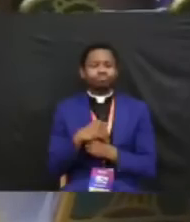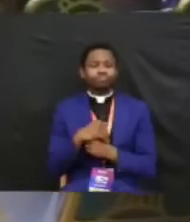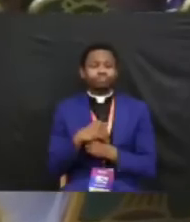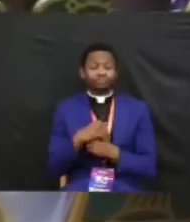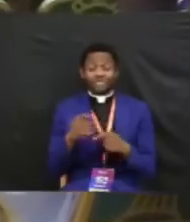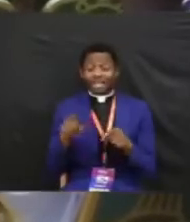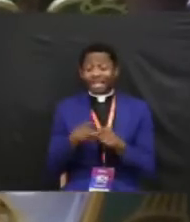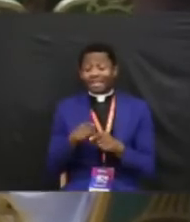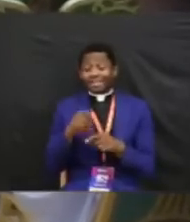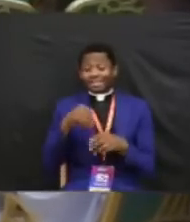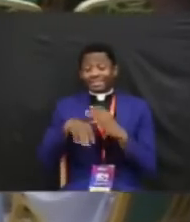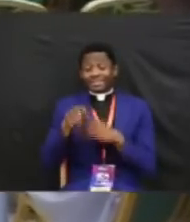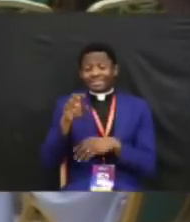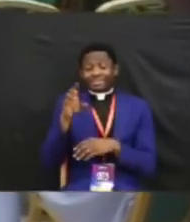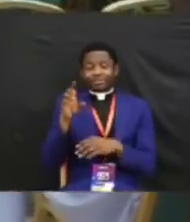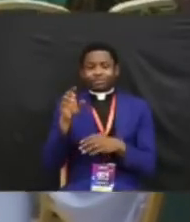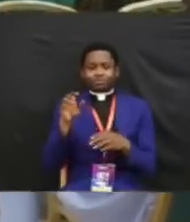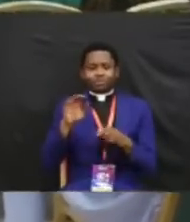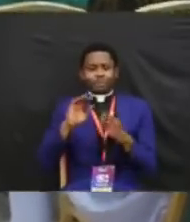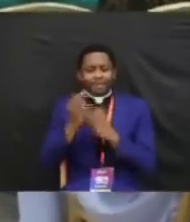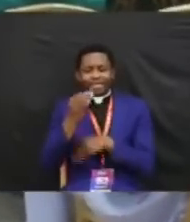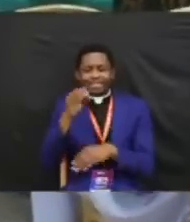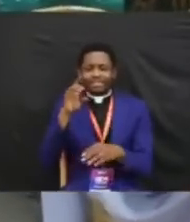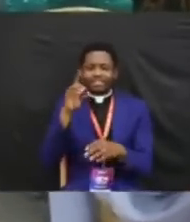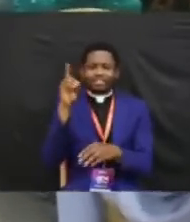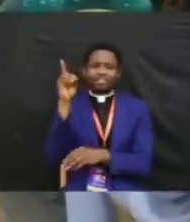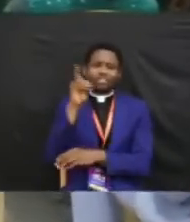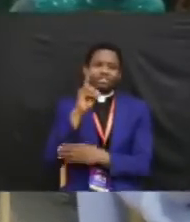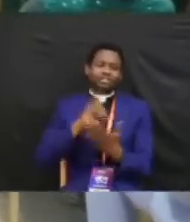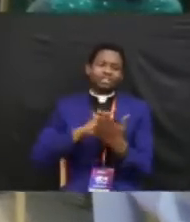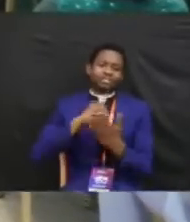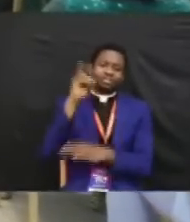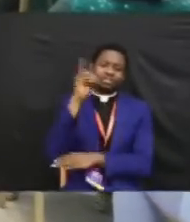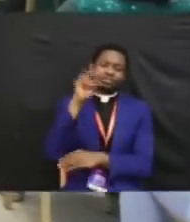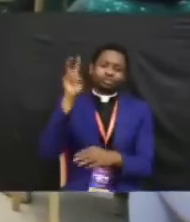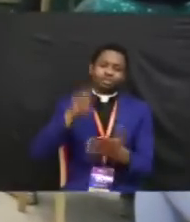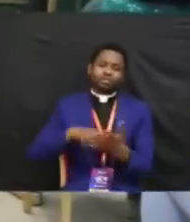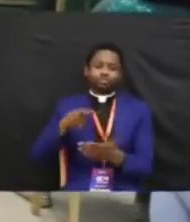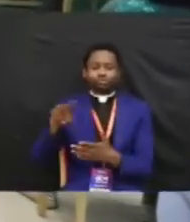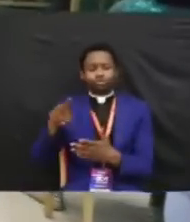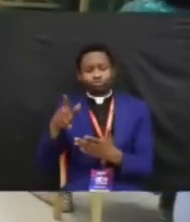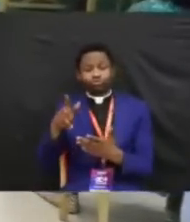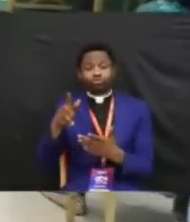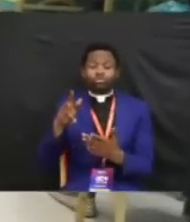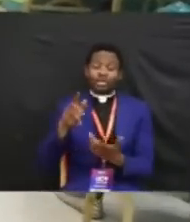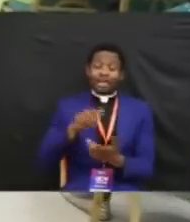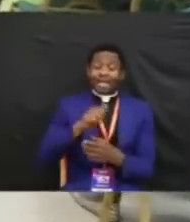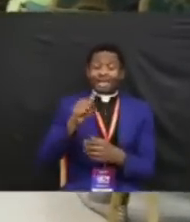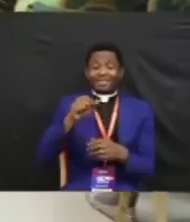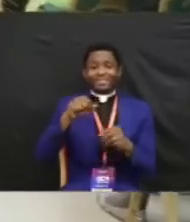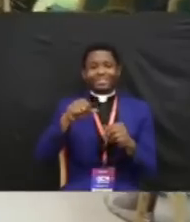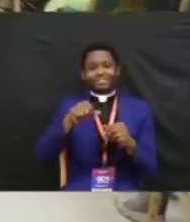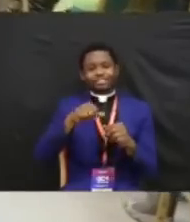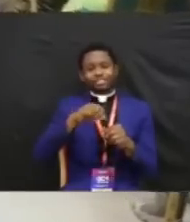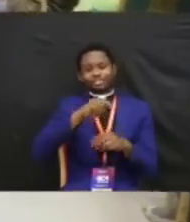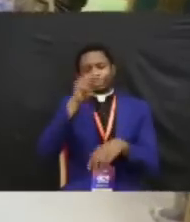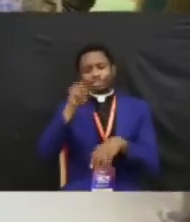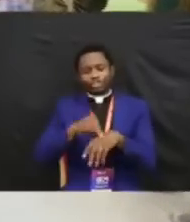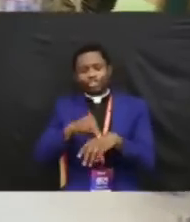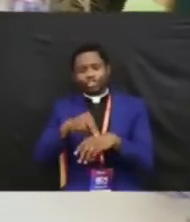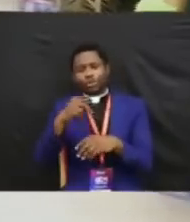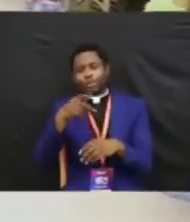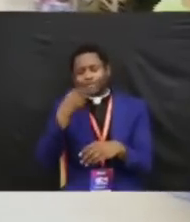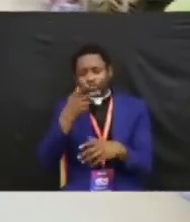As of December 2022, the standard branches of the church operating in 150 nations worldwide